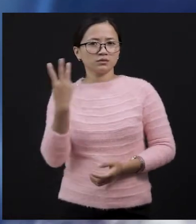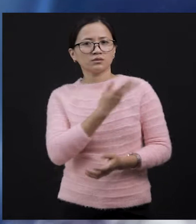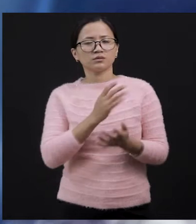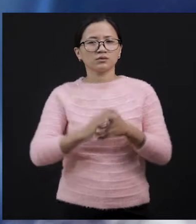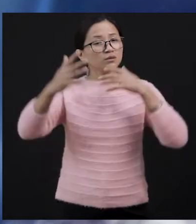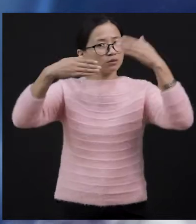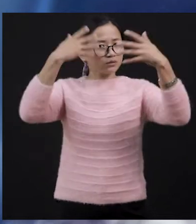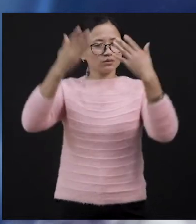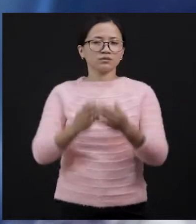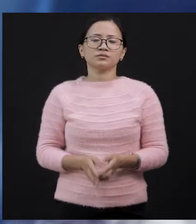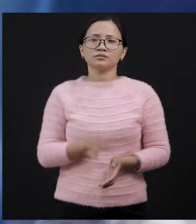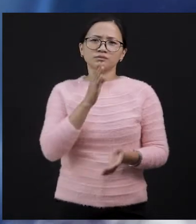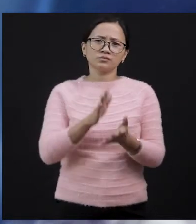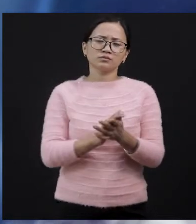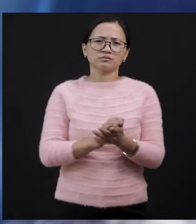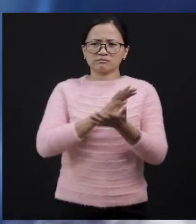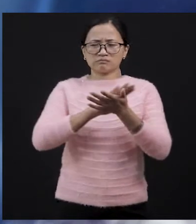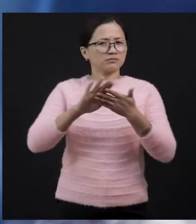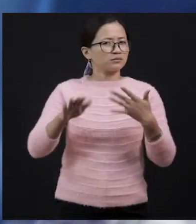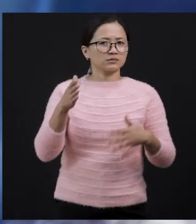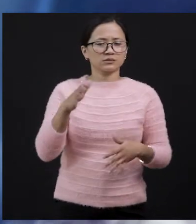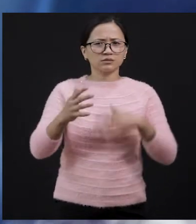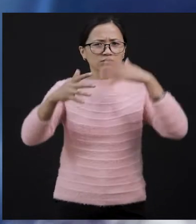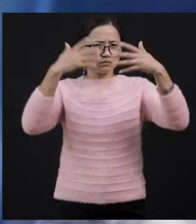our air has become unclean.